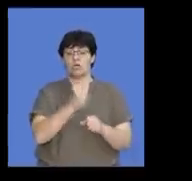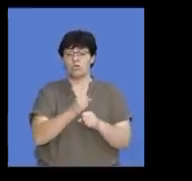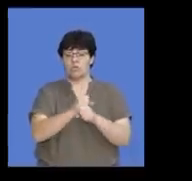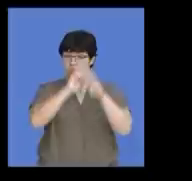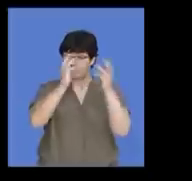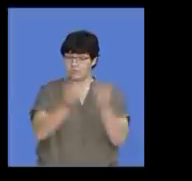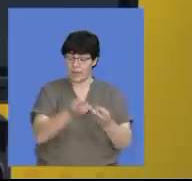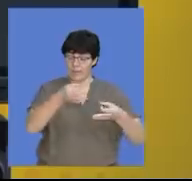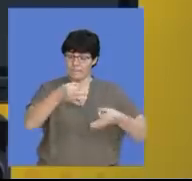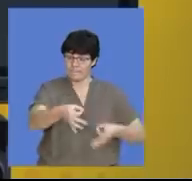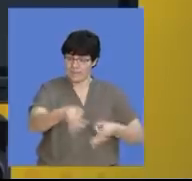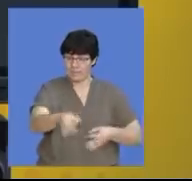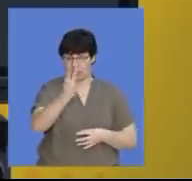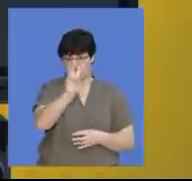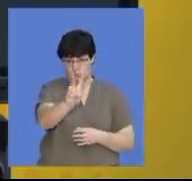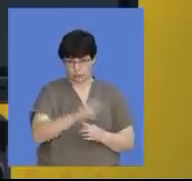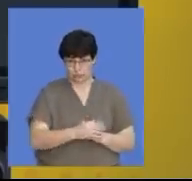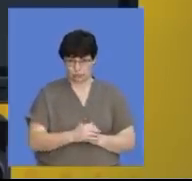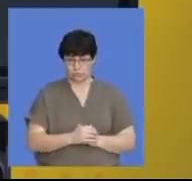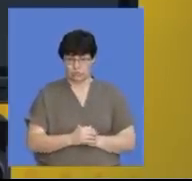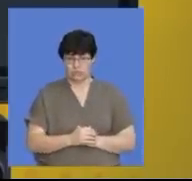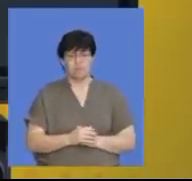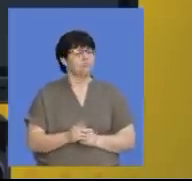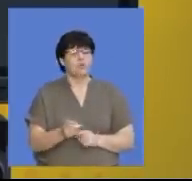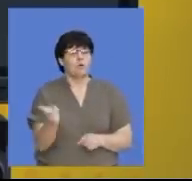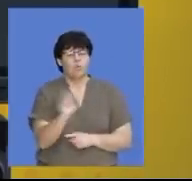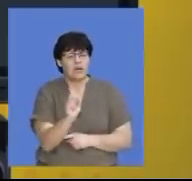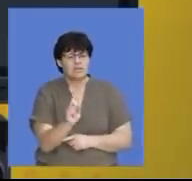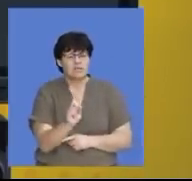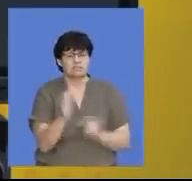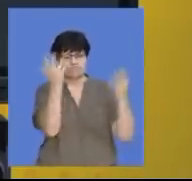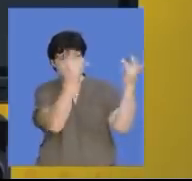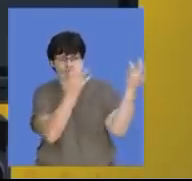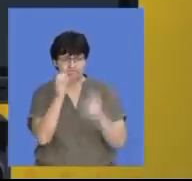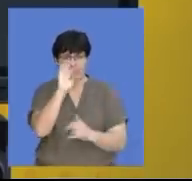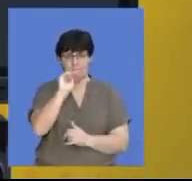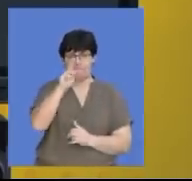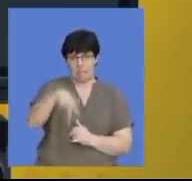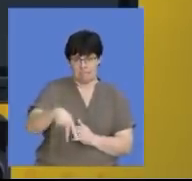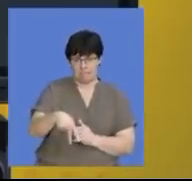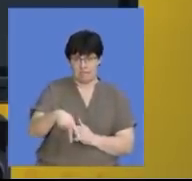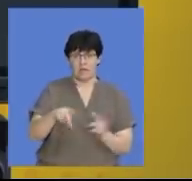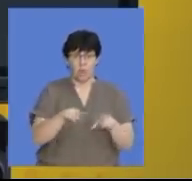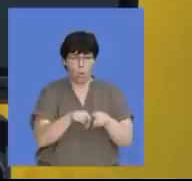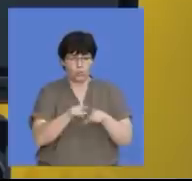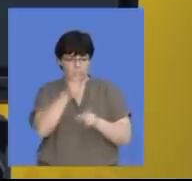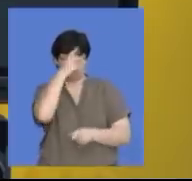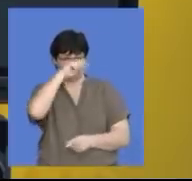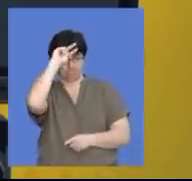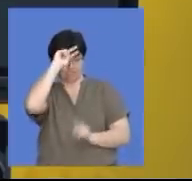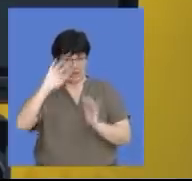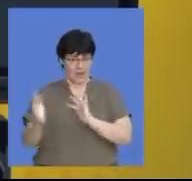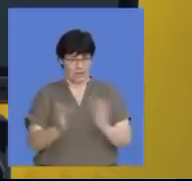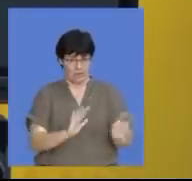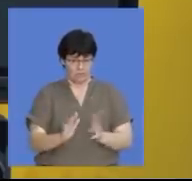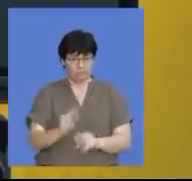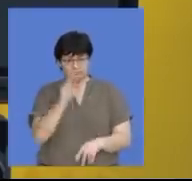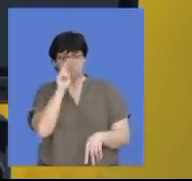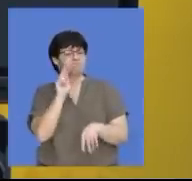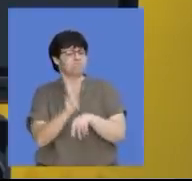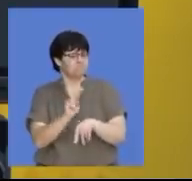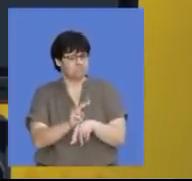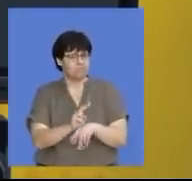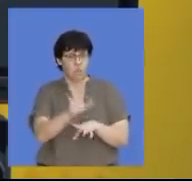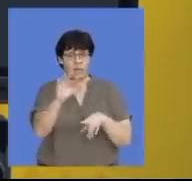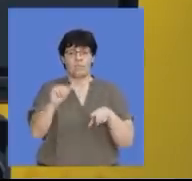Paper 2. That is your map work calculations and interpretations. And to give you an overview, we're